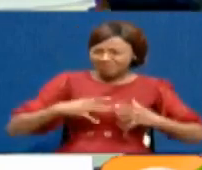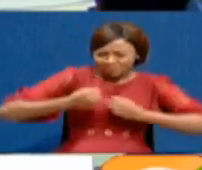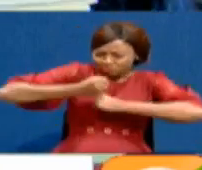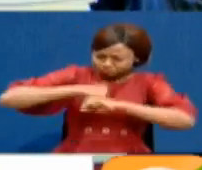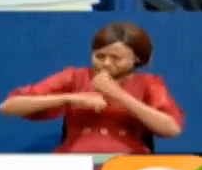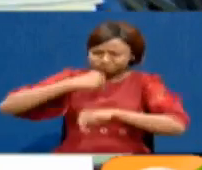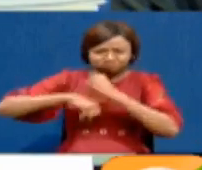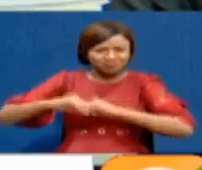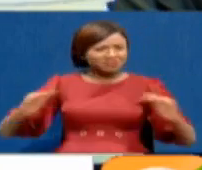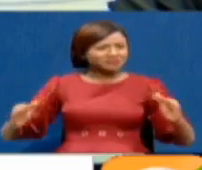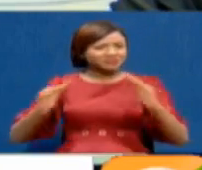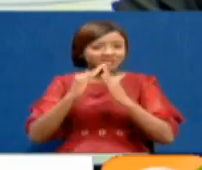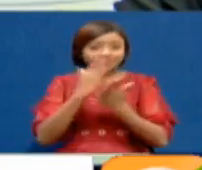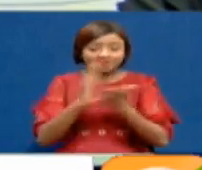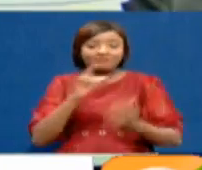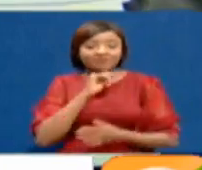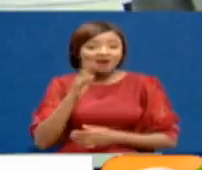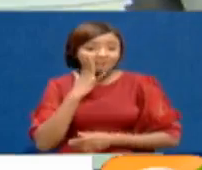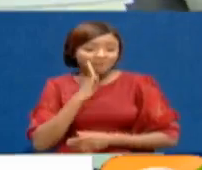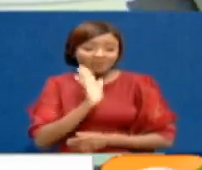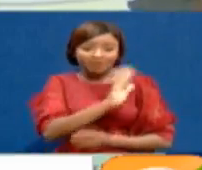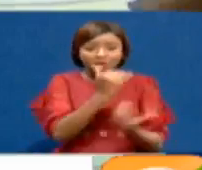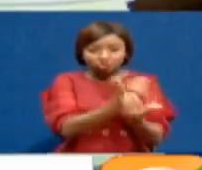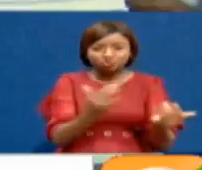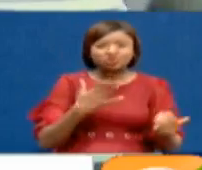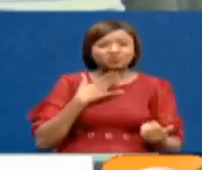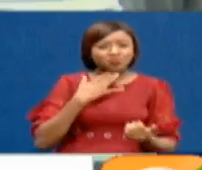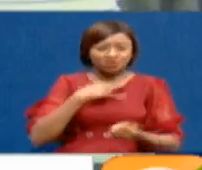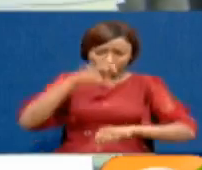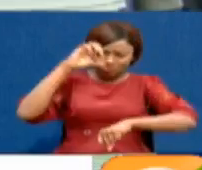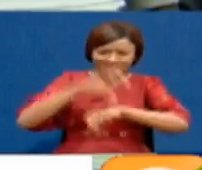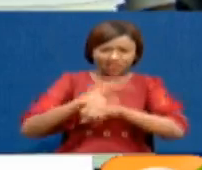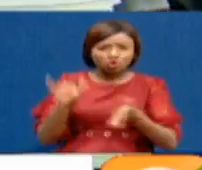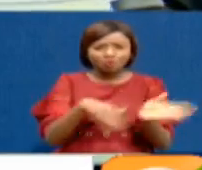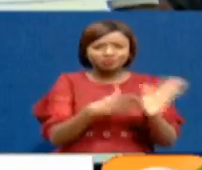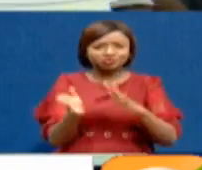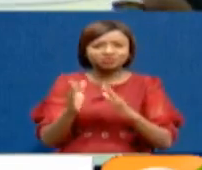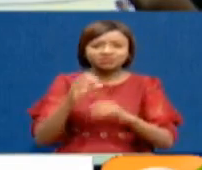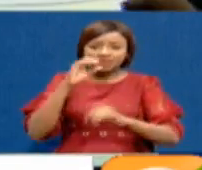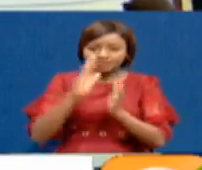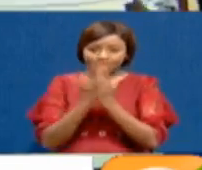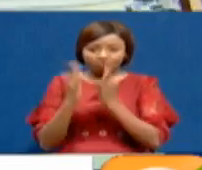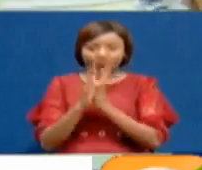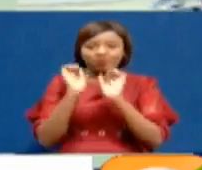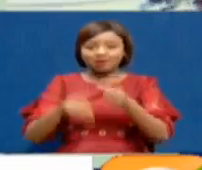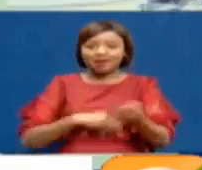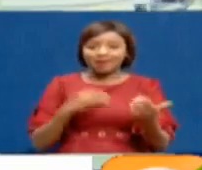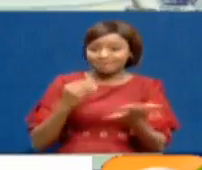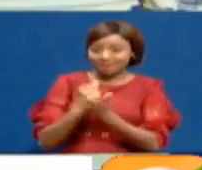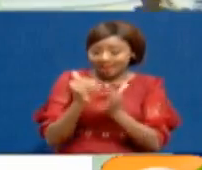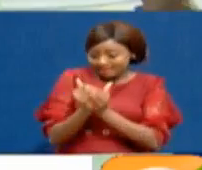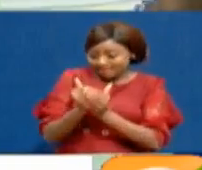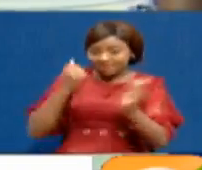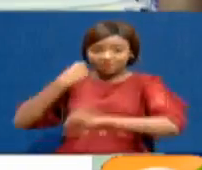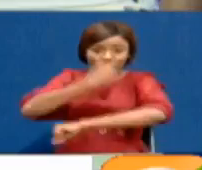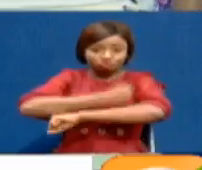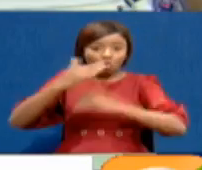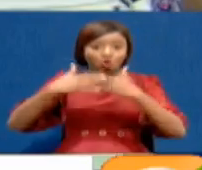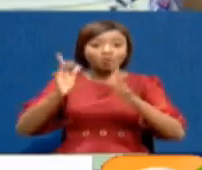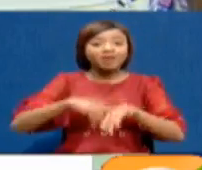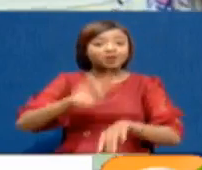activities as parents and their children seek to capture the last moments of getting the books they want before schools reopen